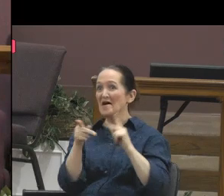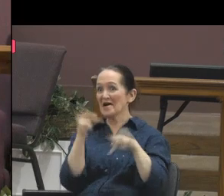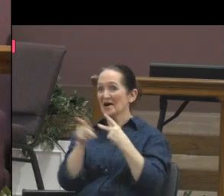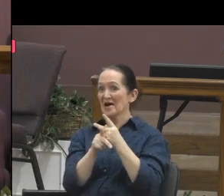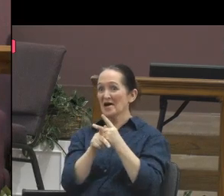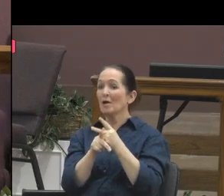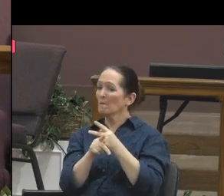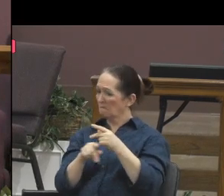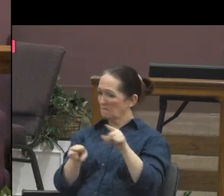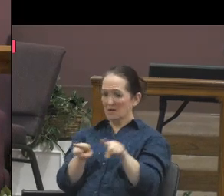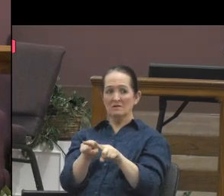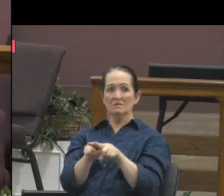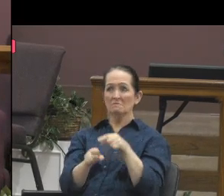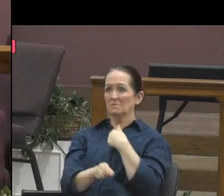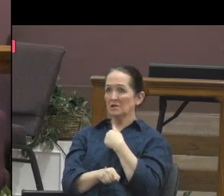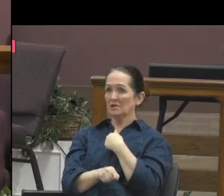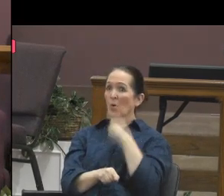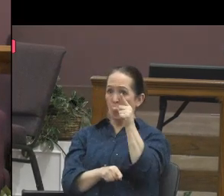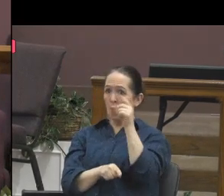But so am I.